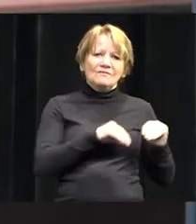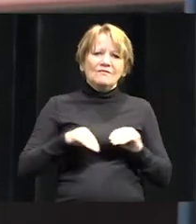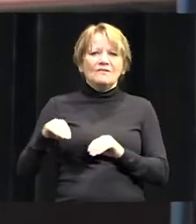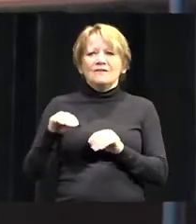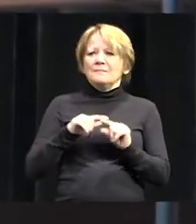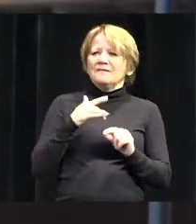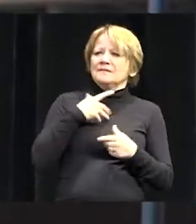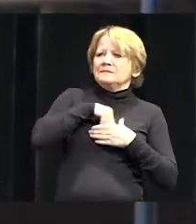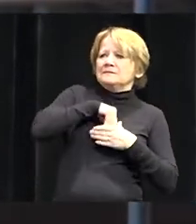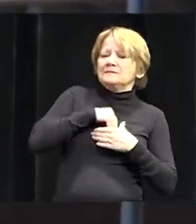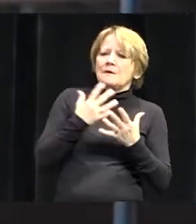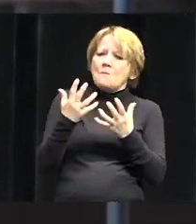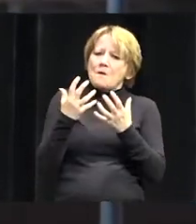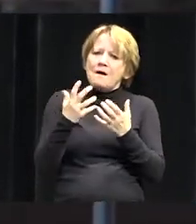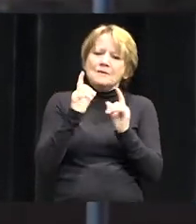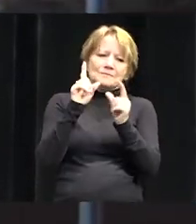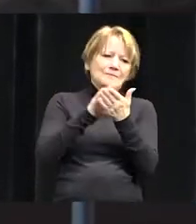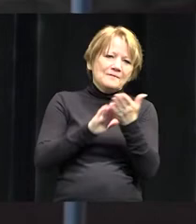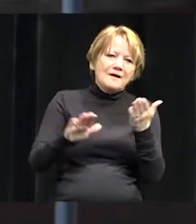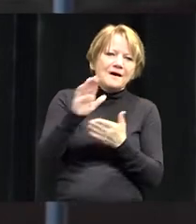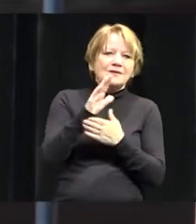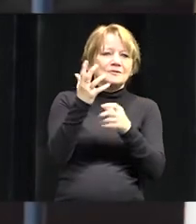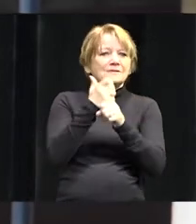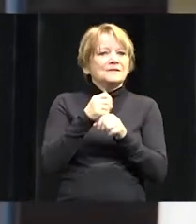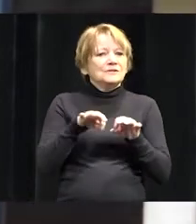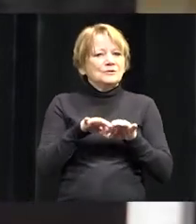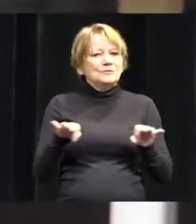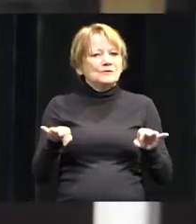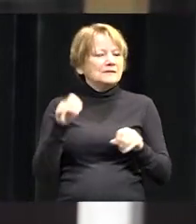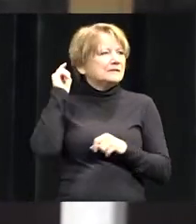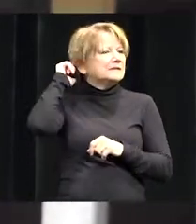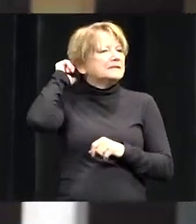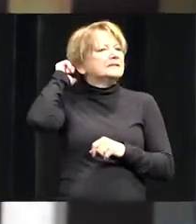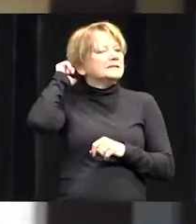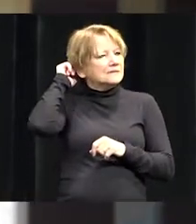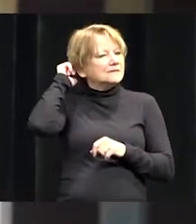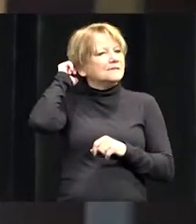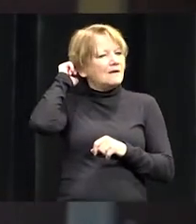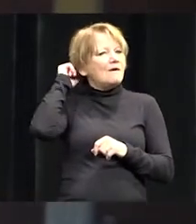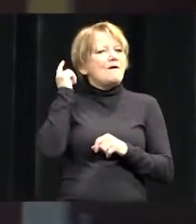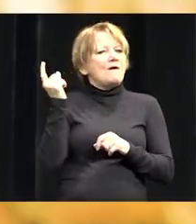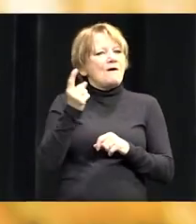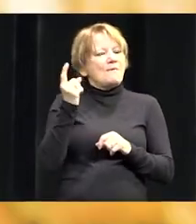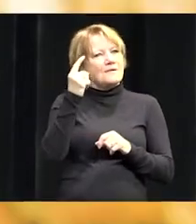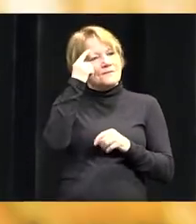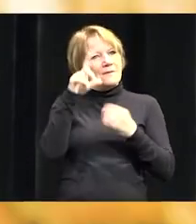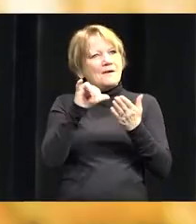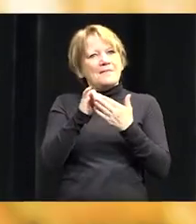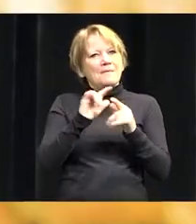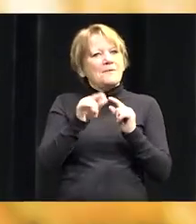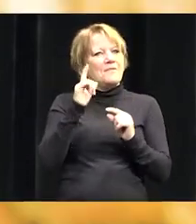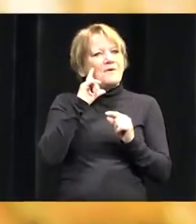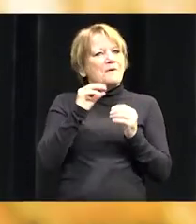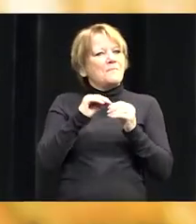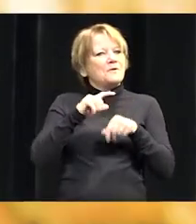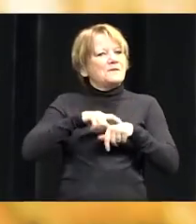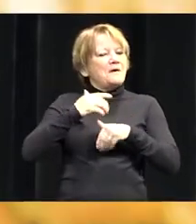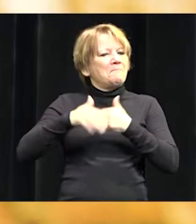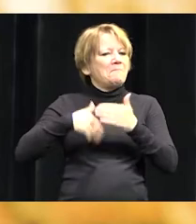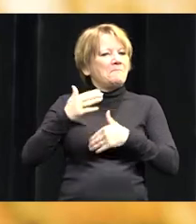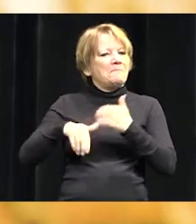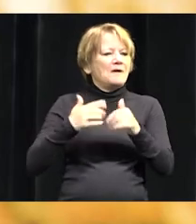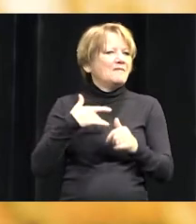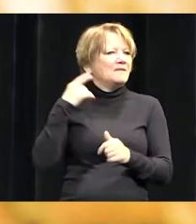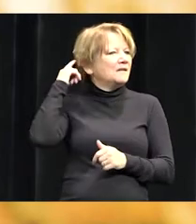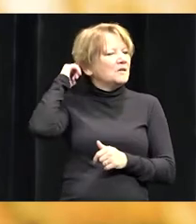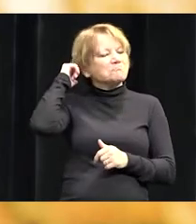kept that need and want to go to college and get my degree in the back of my mind always as the years go on you just you